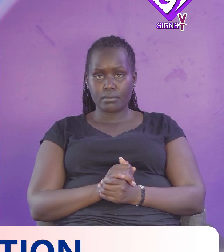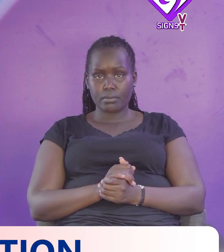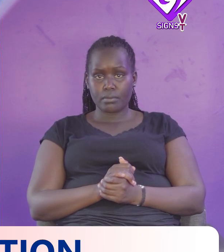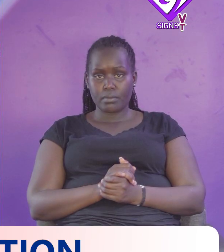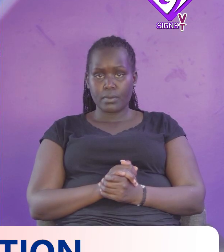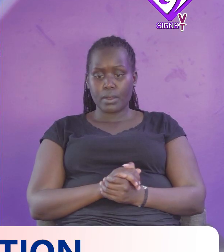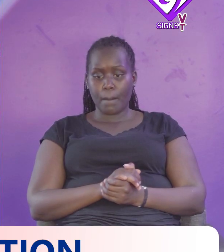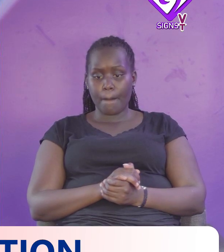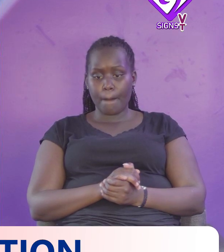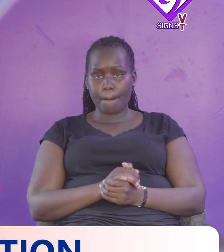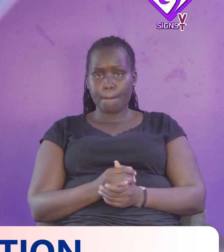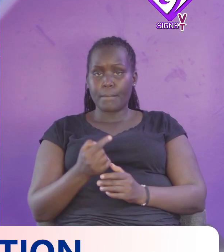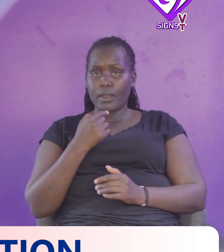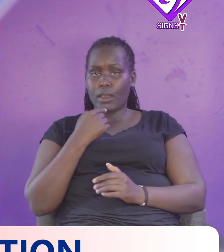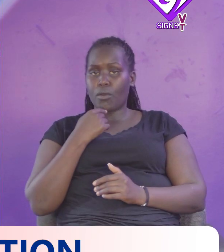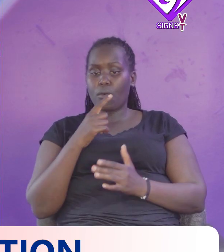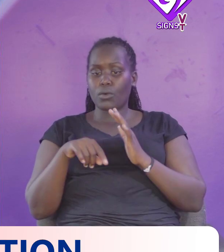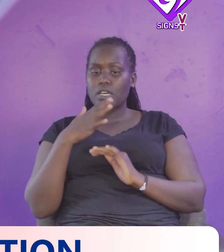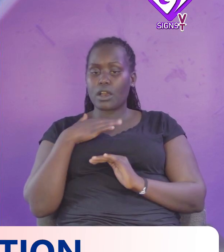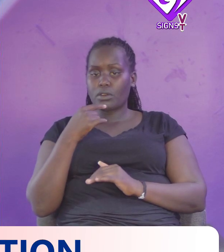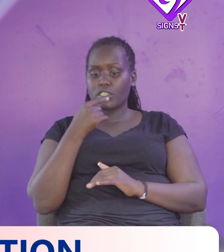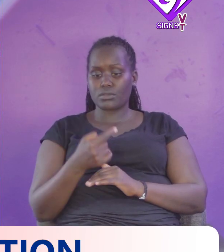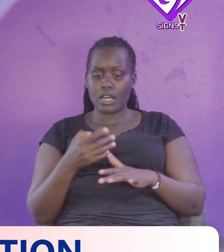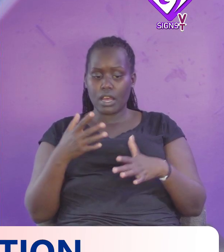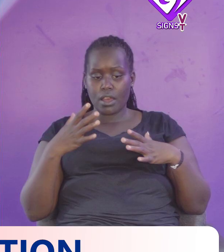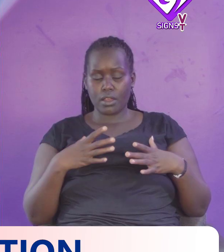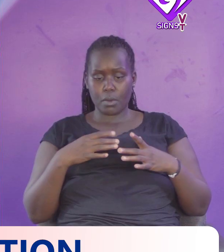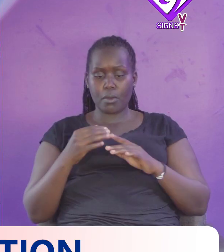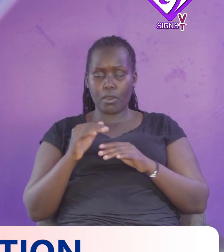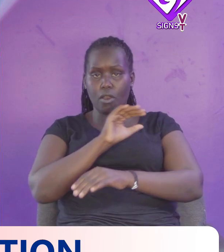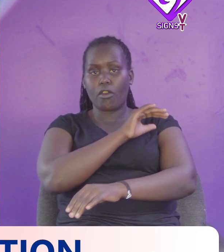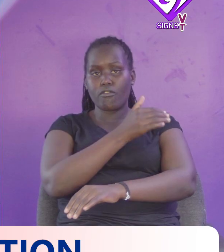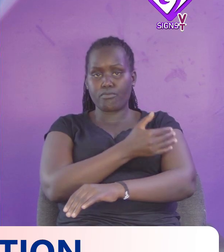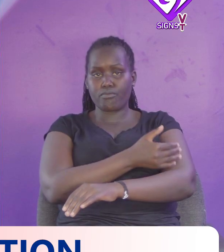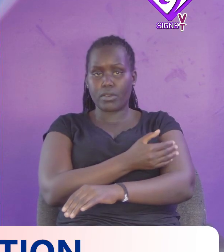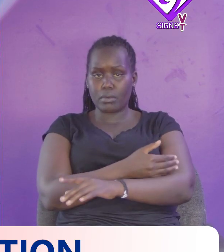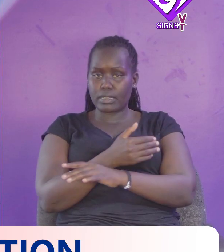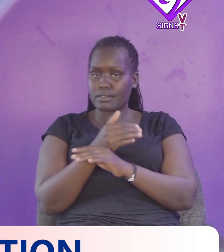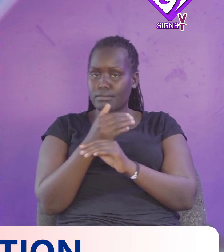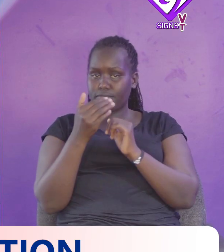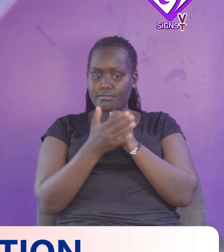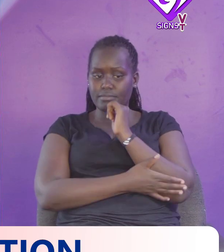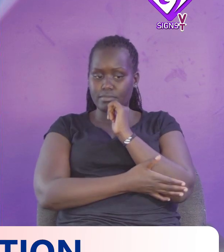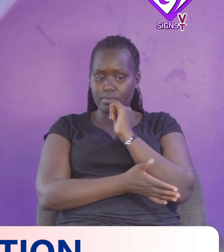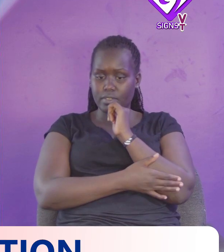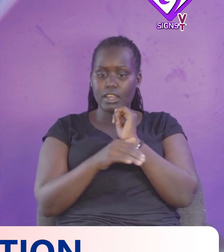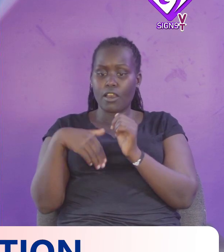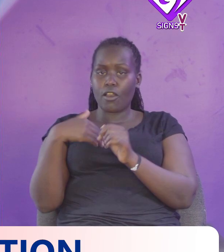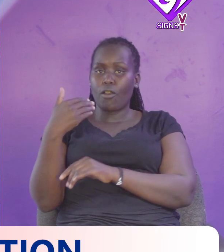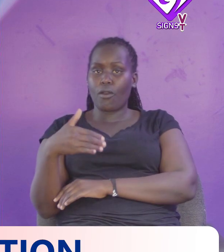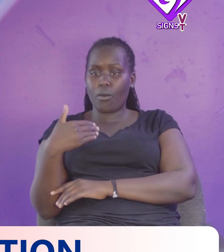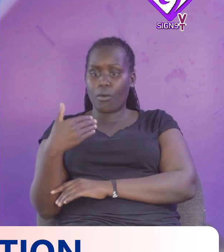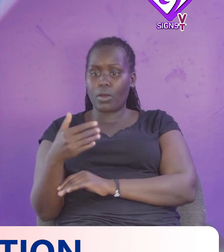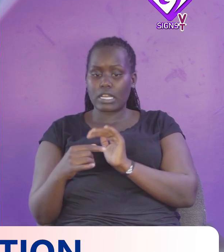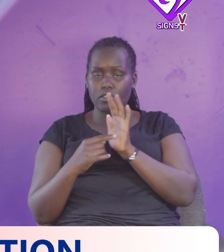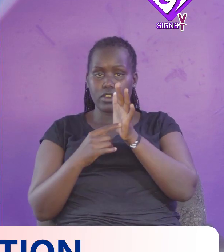come back what I wanted to say. Yeah. Let me tell you, the people's power is so dangerous, Mr. Jonah. I always take example